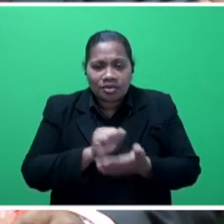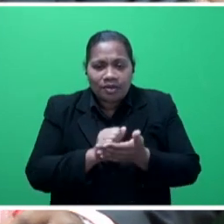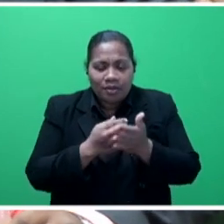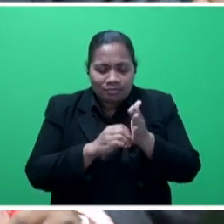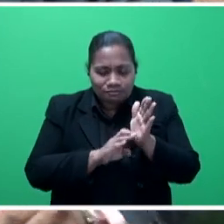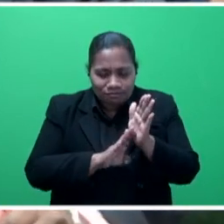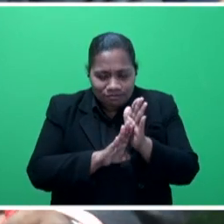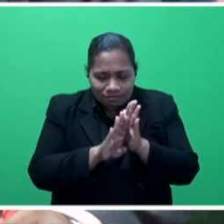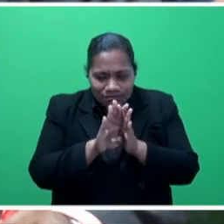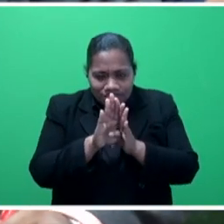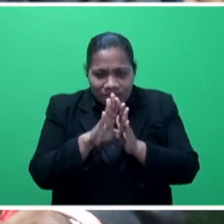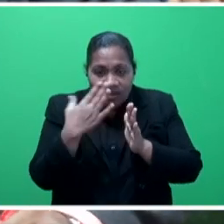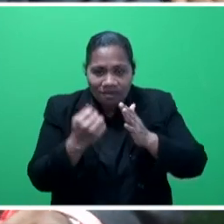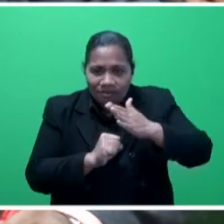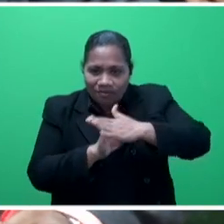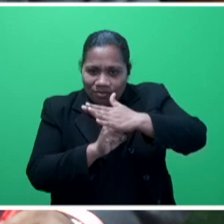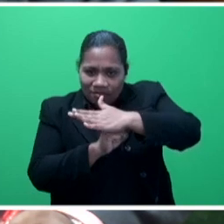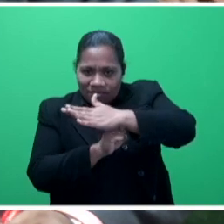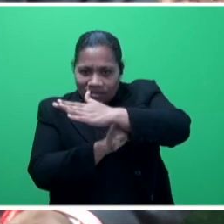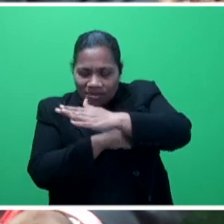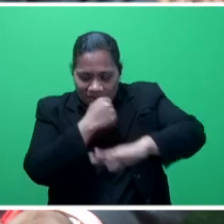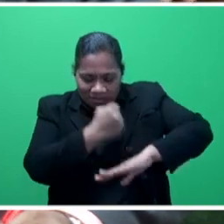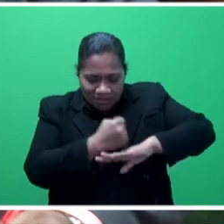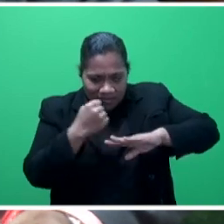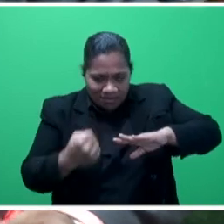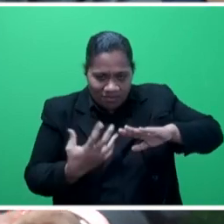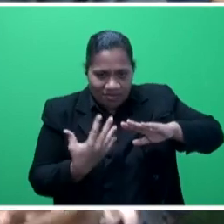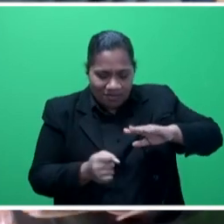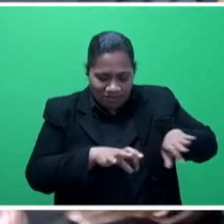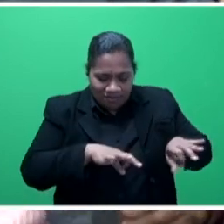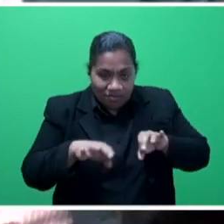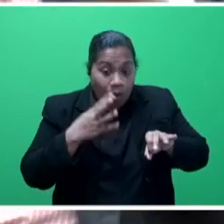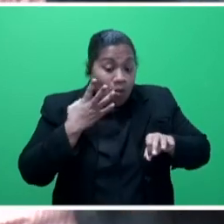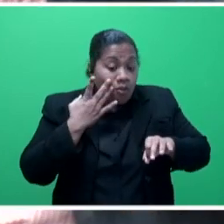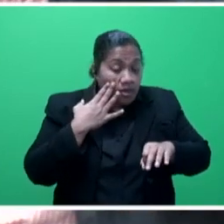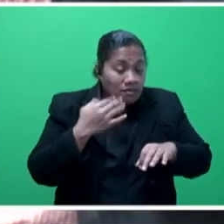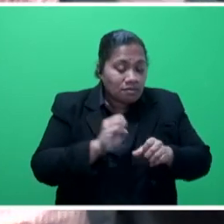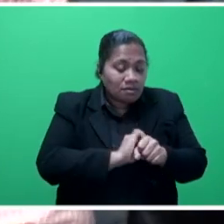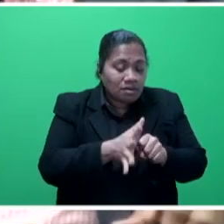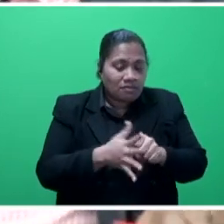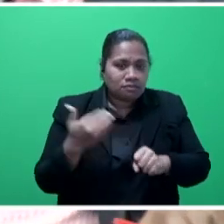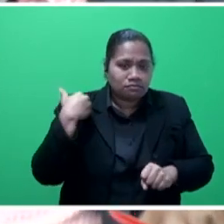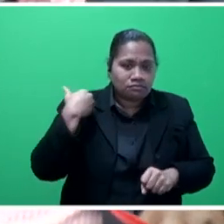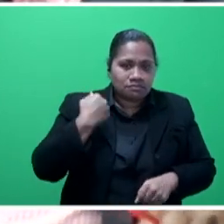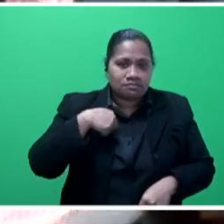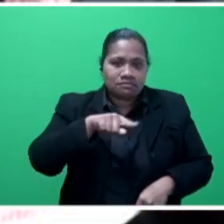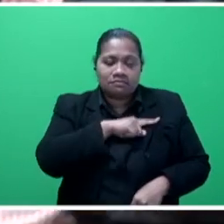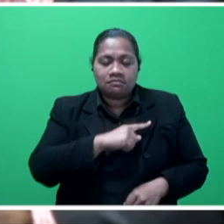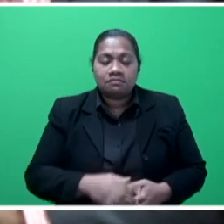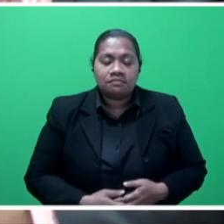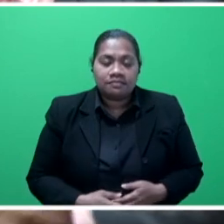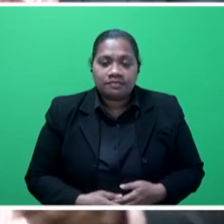the foundation that the government had laid since COVID-19 affected us. Mr. Speaker, sir, with